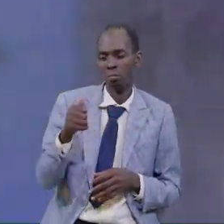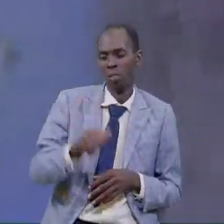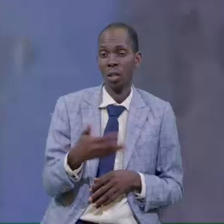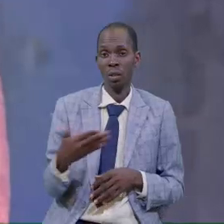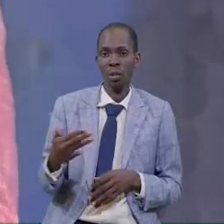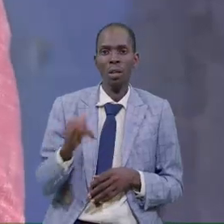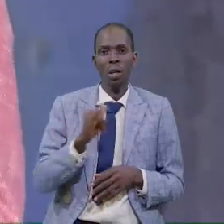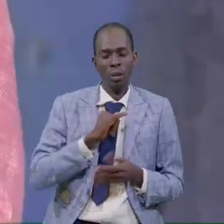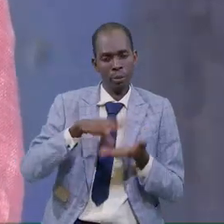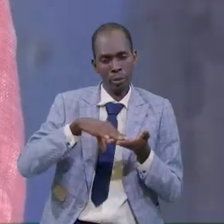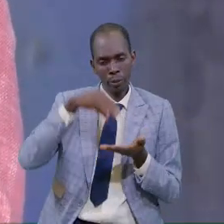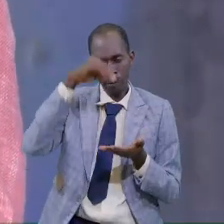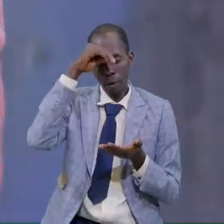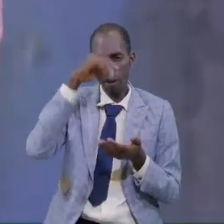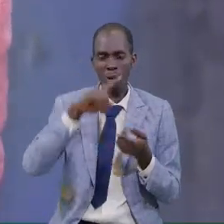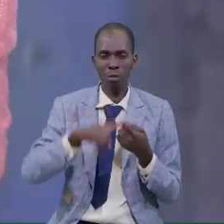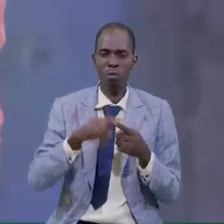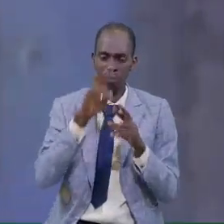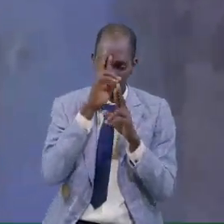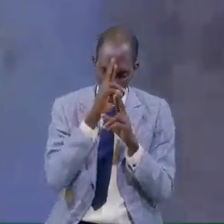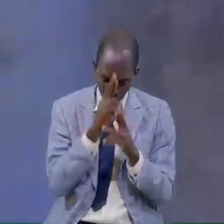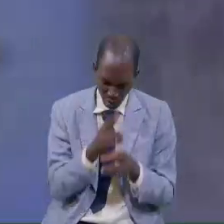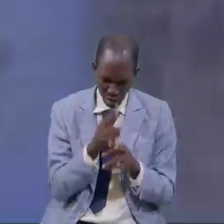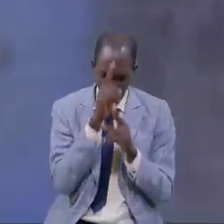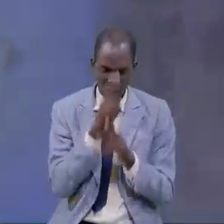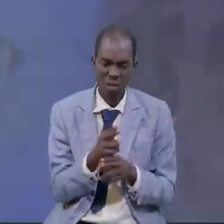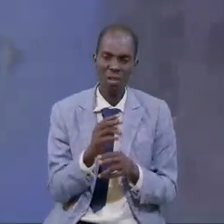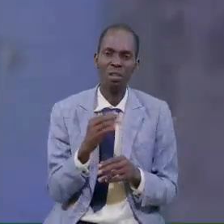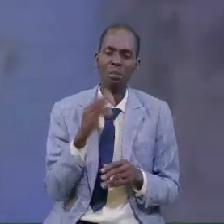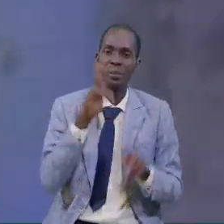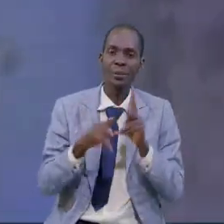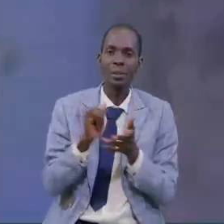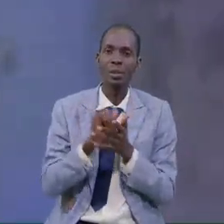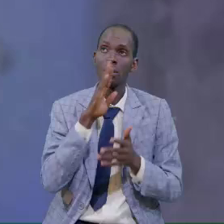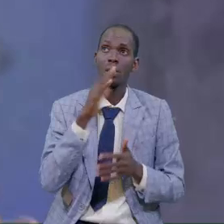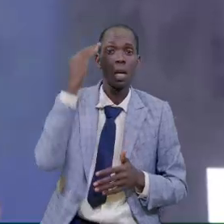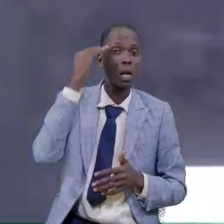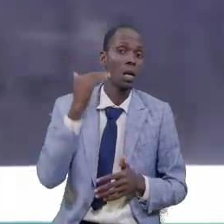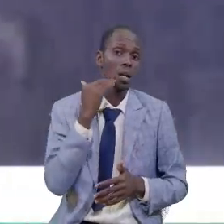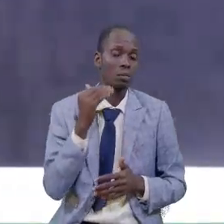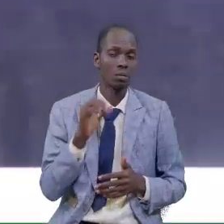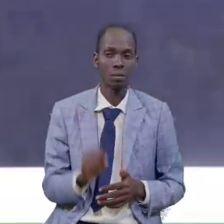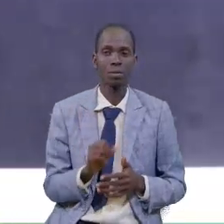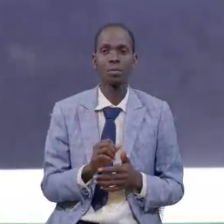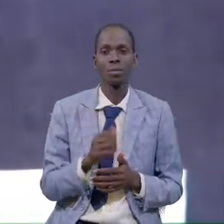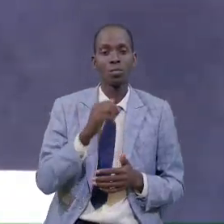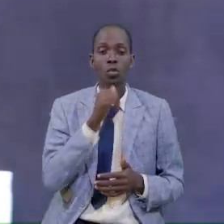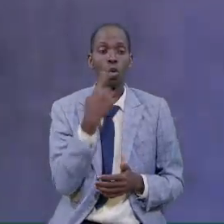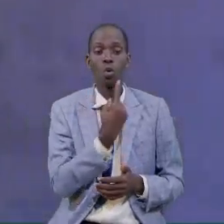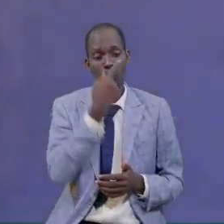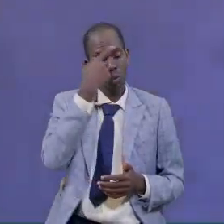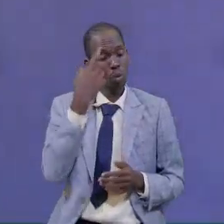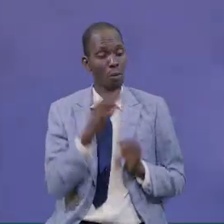respect elderly people. Because apart from reading the Bible, when I was young, my mother told